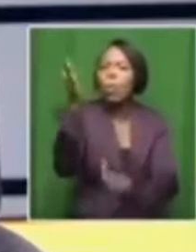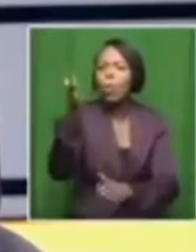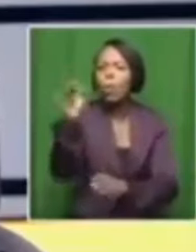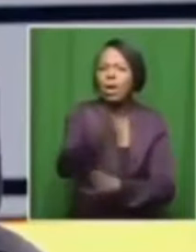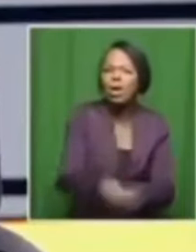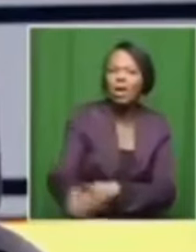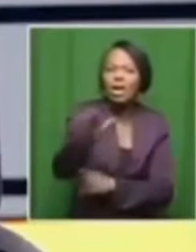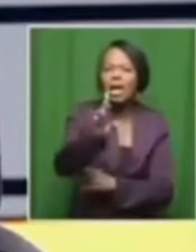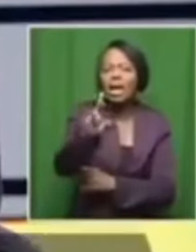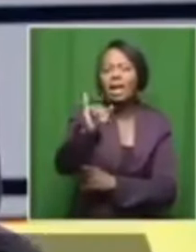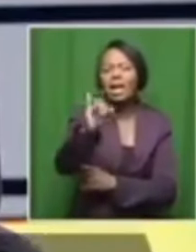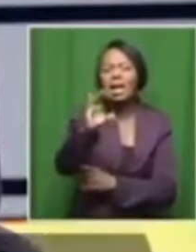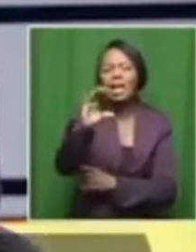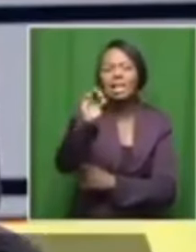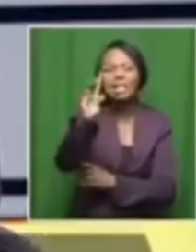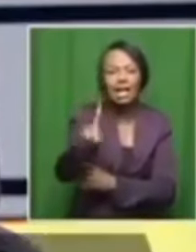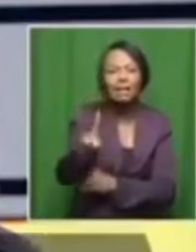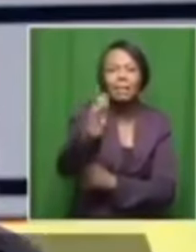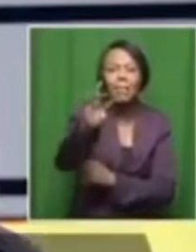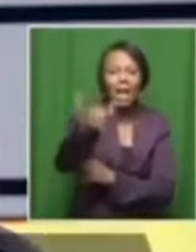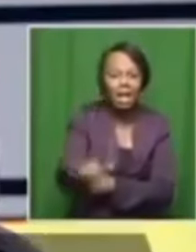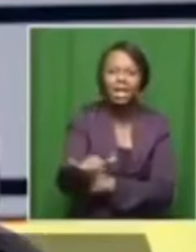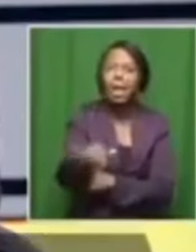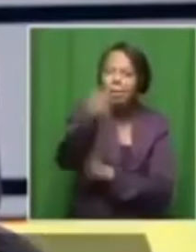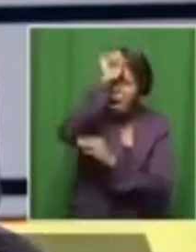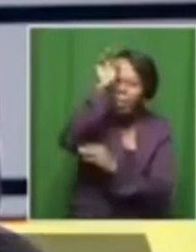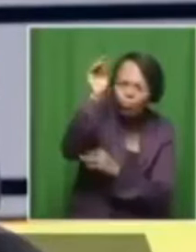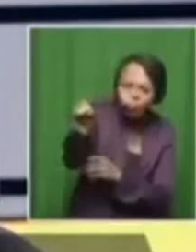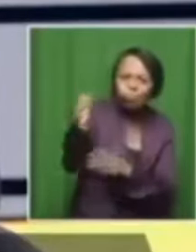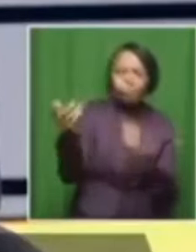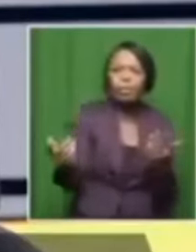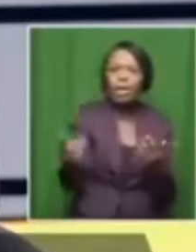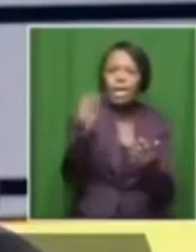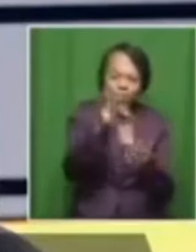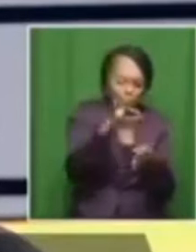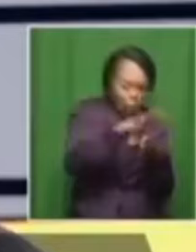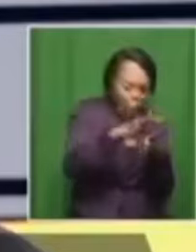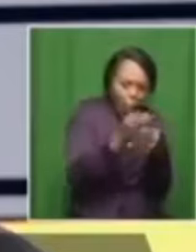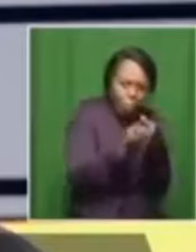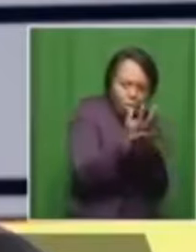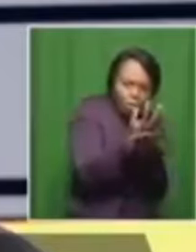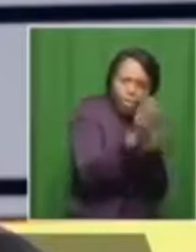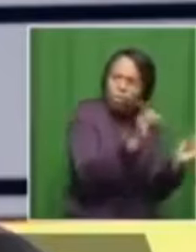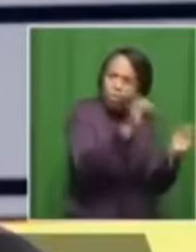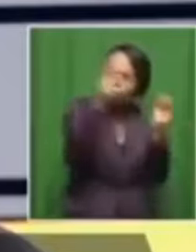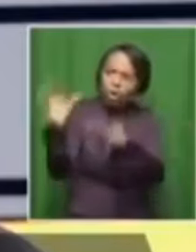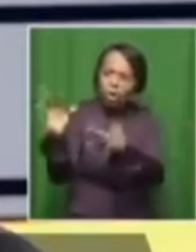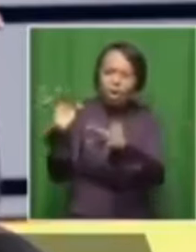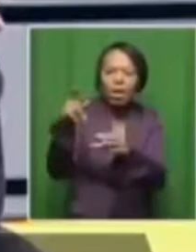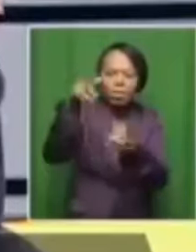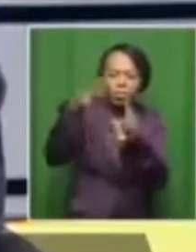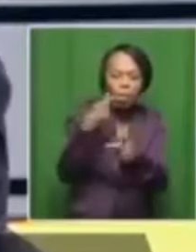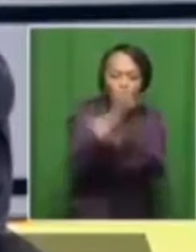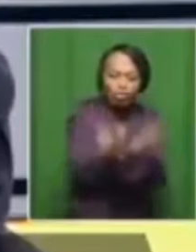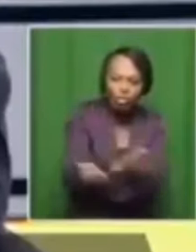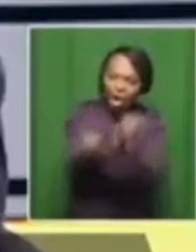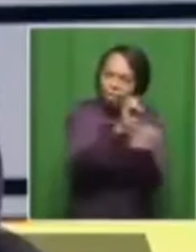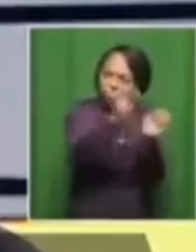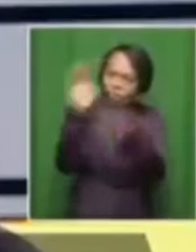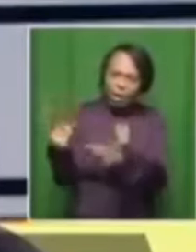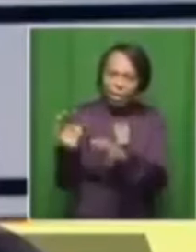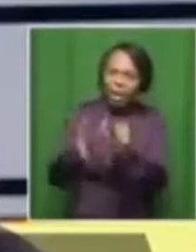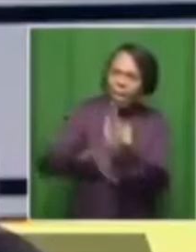of this country. You must know that the day you take out chrome, put it in a truck and take it to Richards Bay, as it goes passing